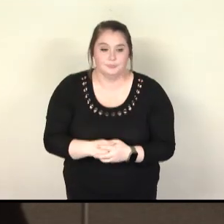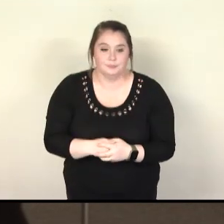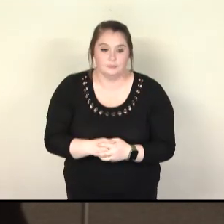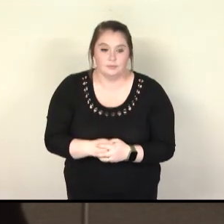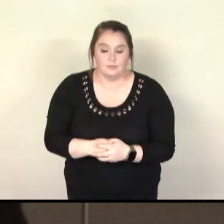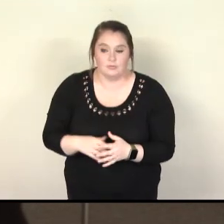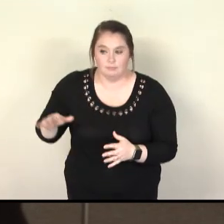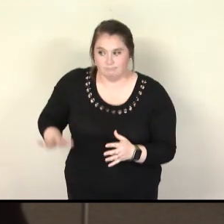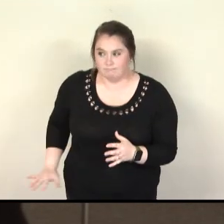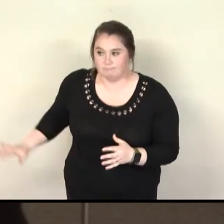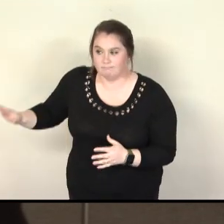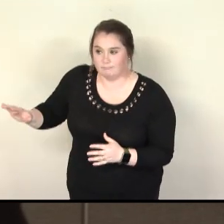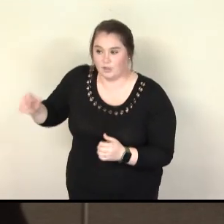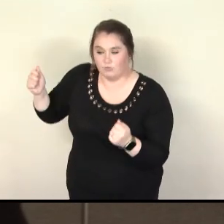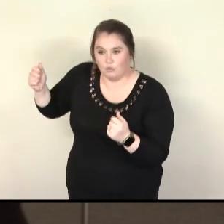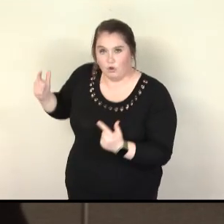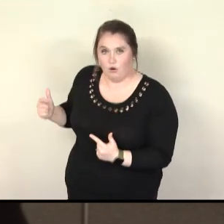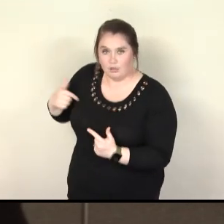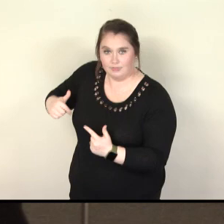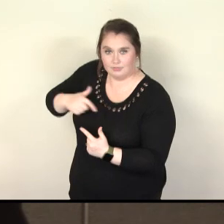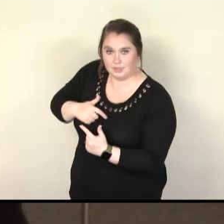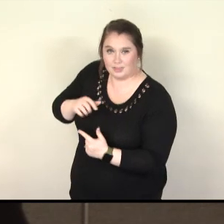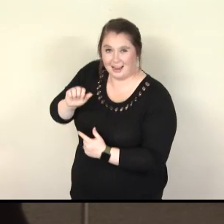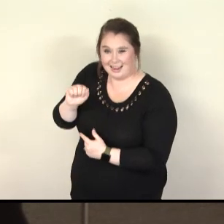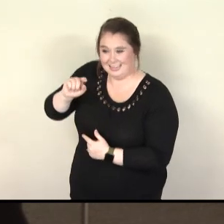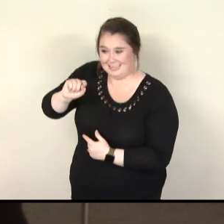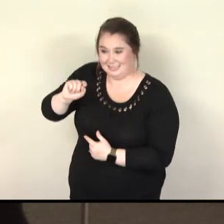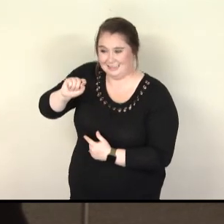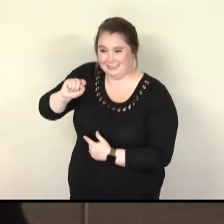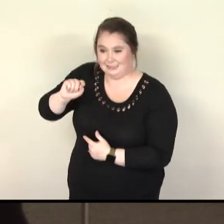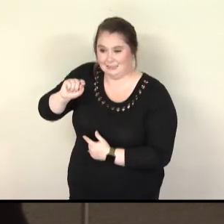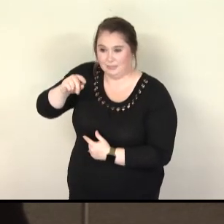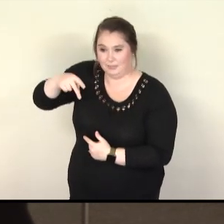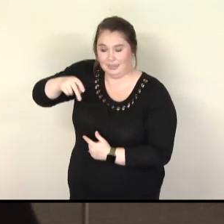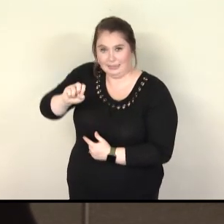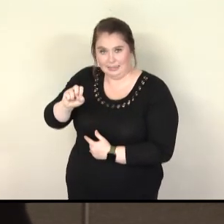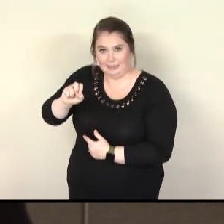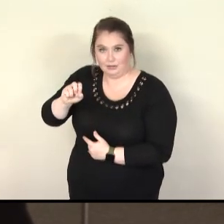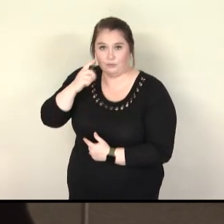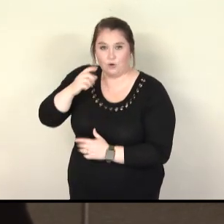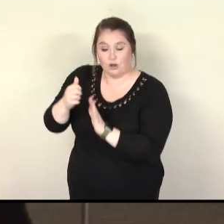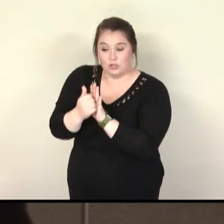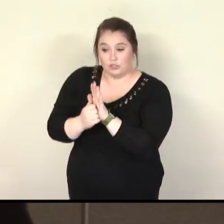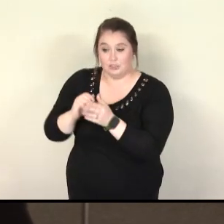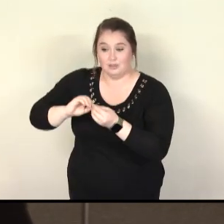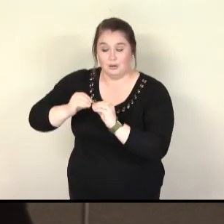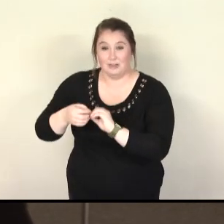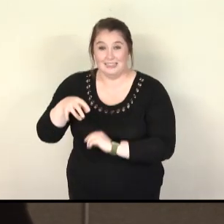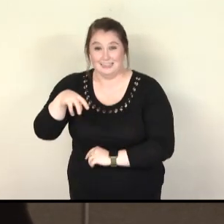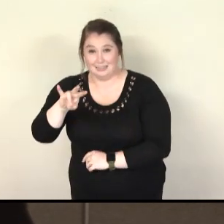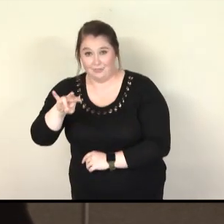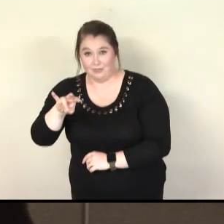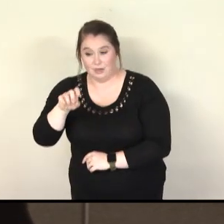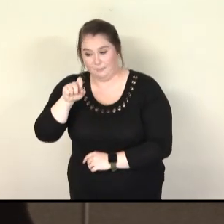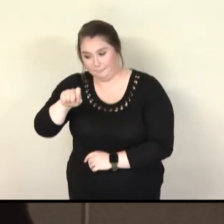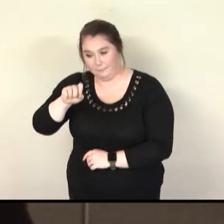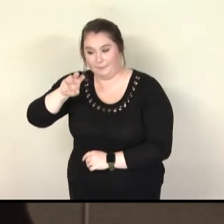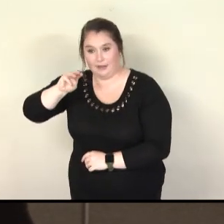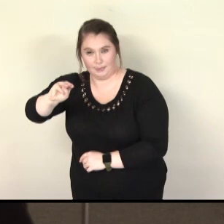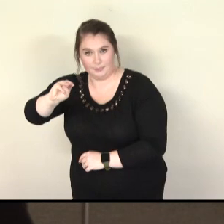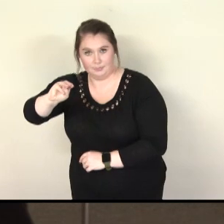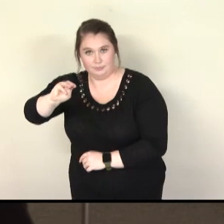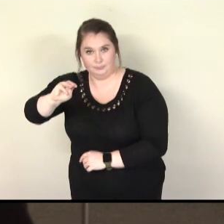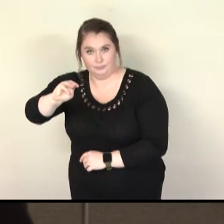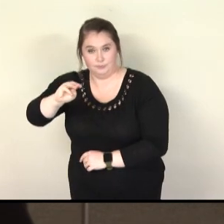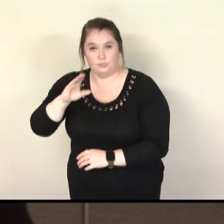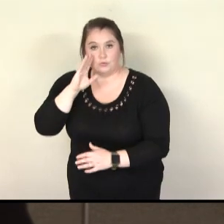ATPE members in Waco ISD, I want to express ATPE support for Agenda Item 7.M, which